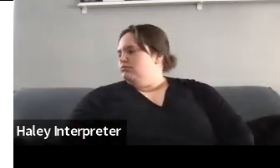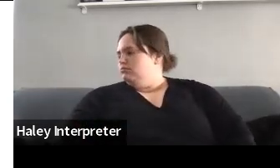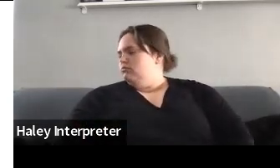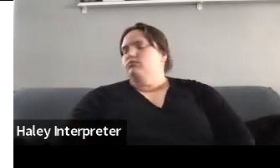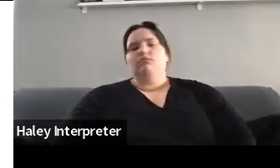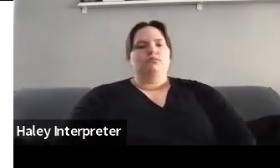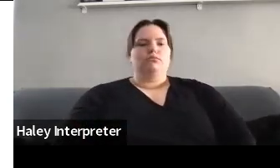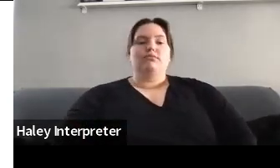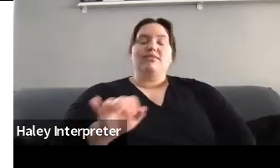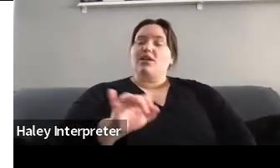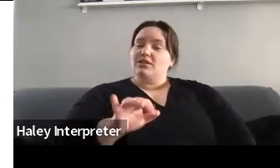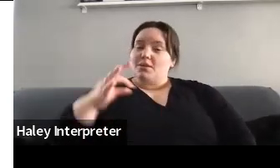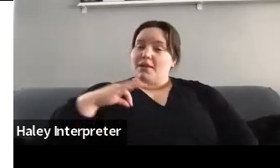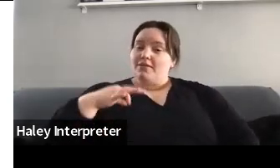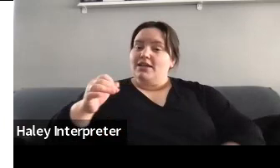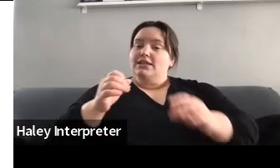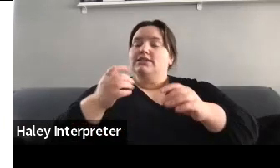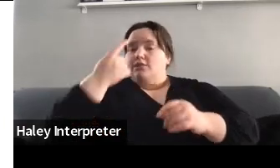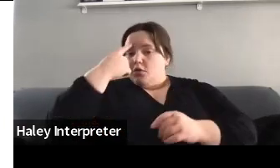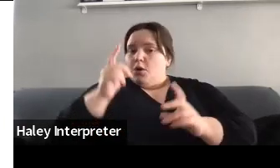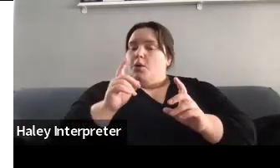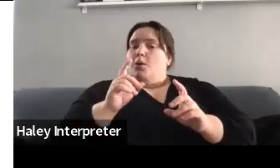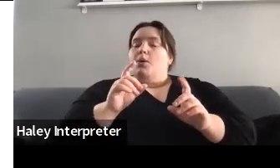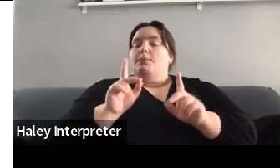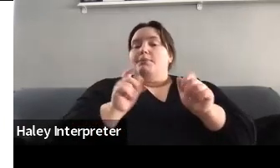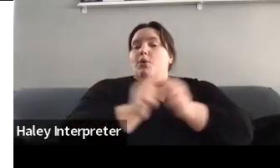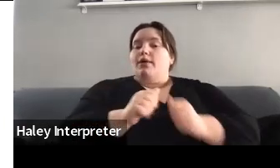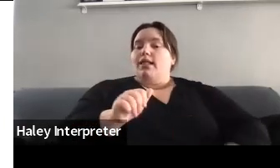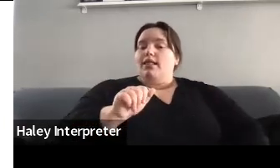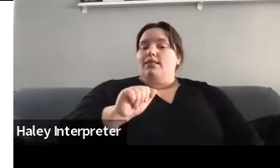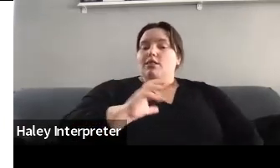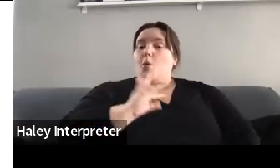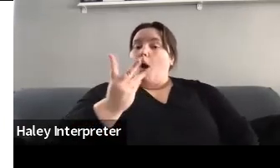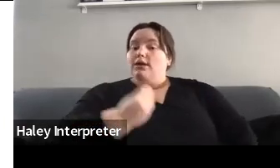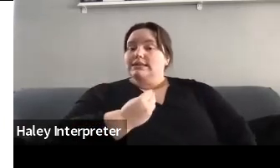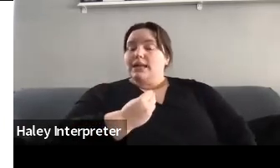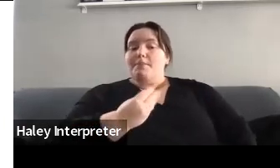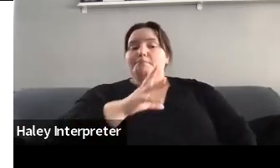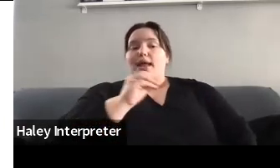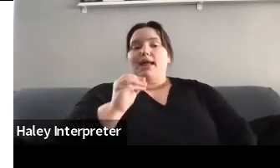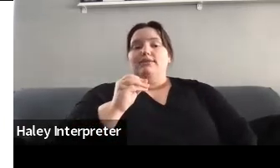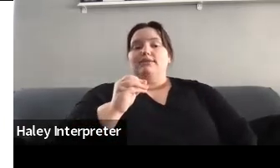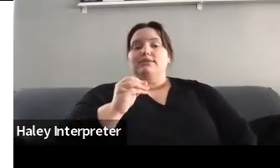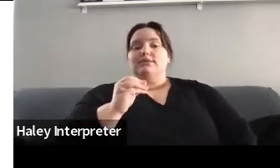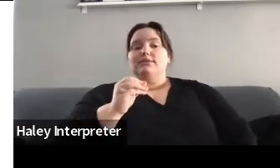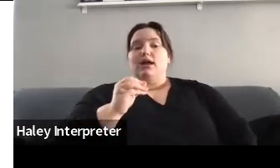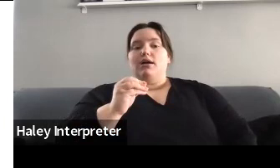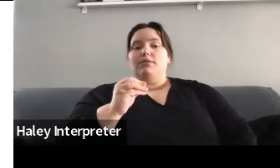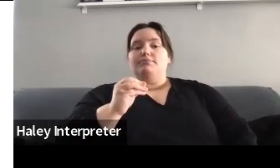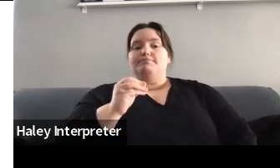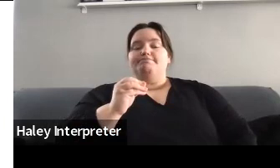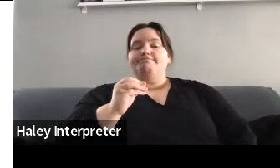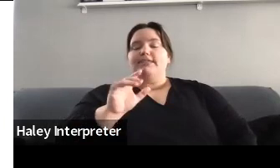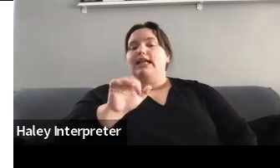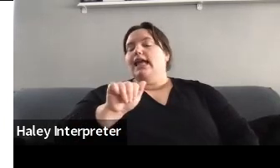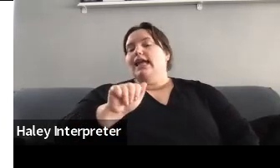There are also benefits for people with autism and ADHD. So the picture on the slide is of two children reading